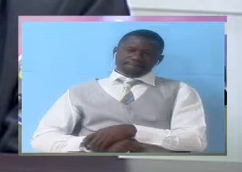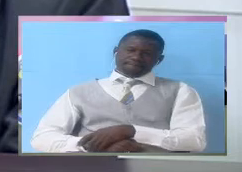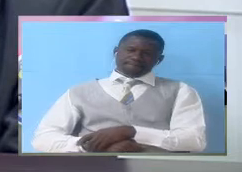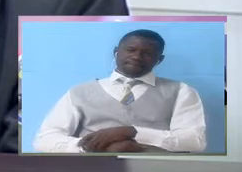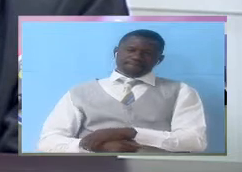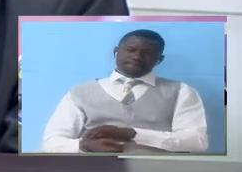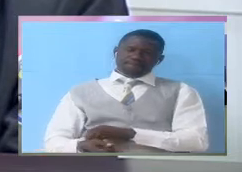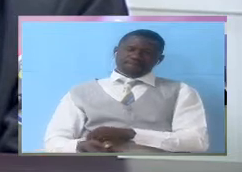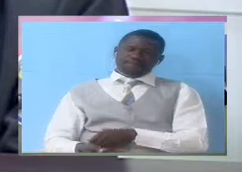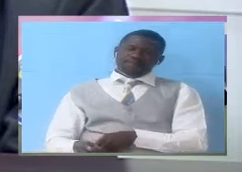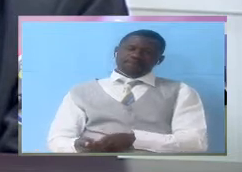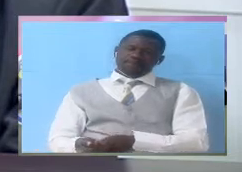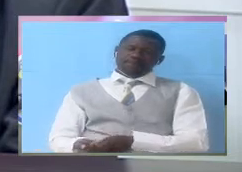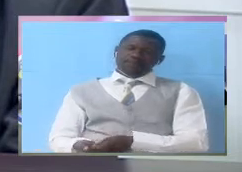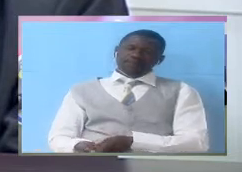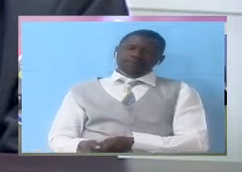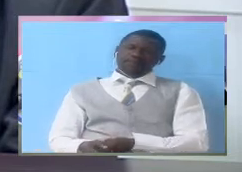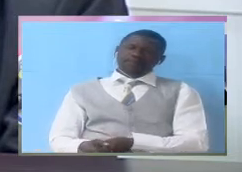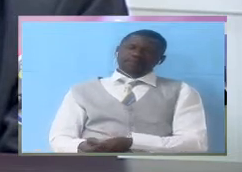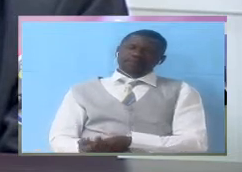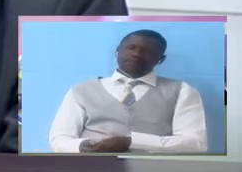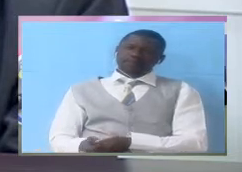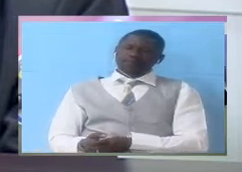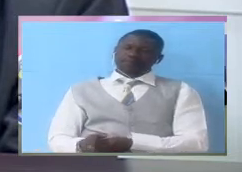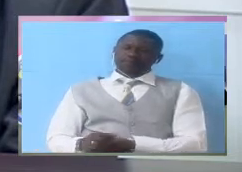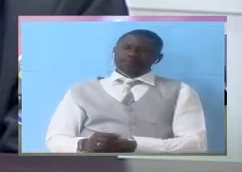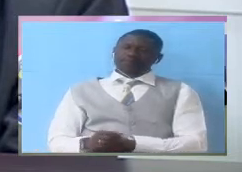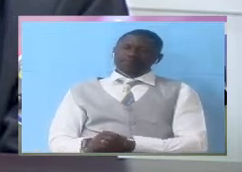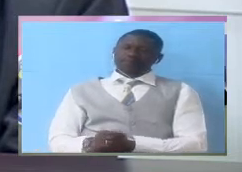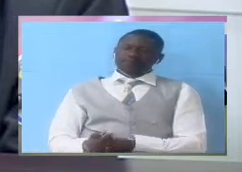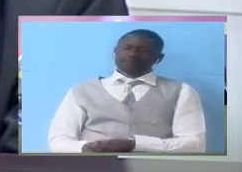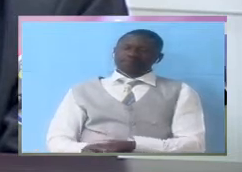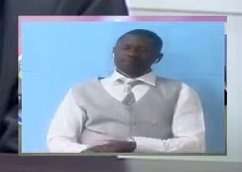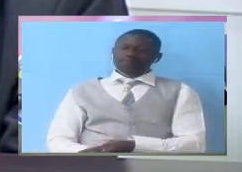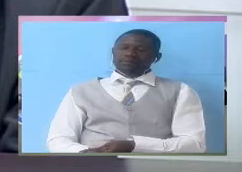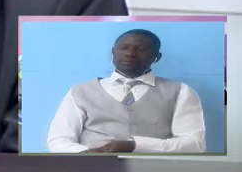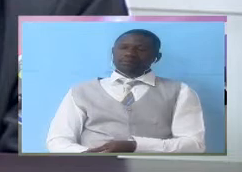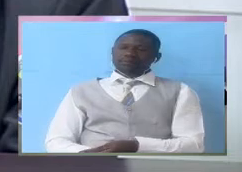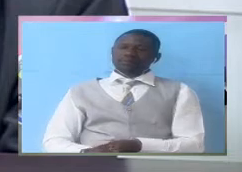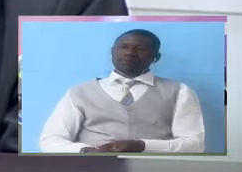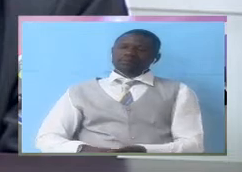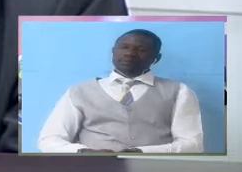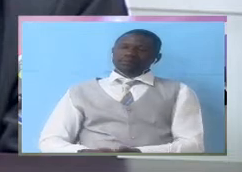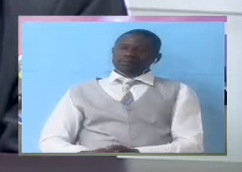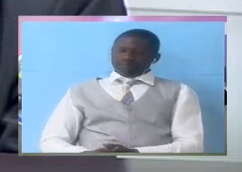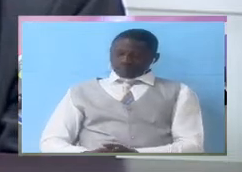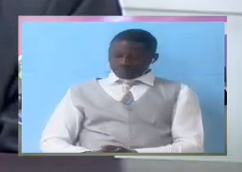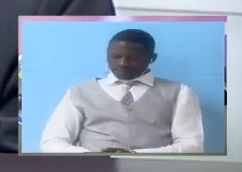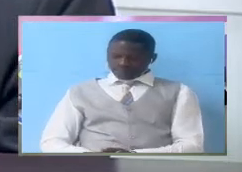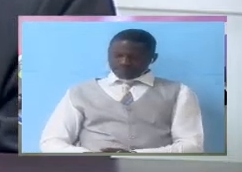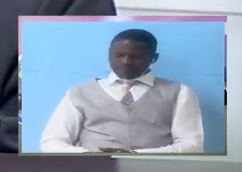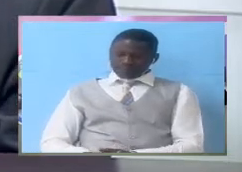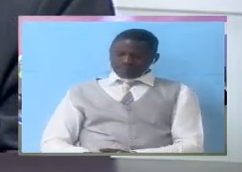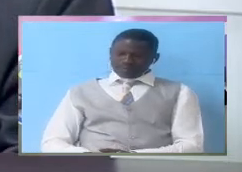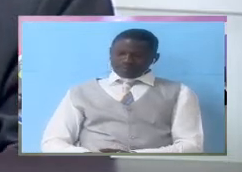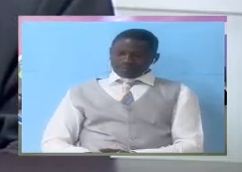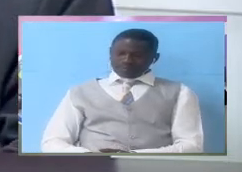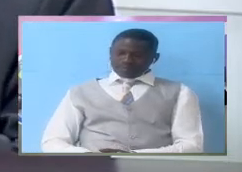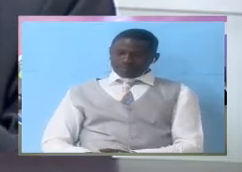cadeau ci nga fa geej diga bi dal moy legele ding fay faral di dem sa yu nek pour set liguey bi ni mo doxé. Yes, what I